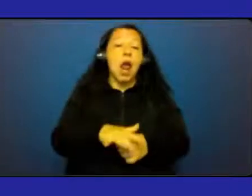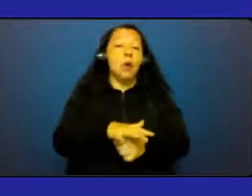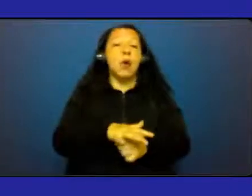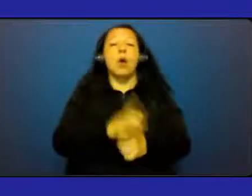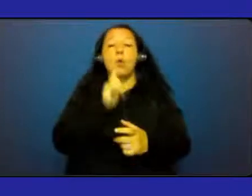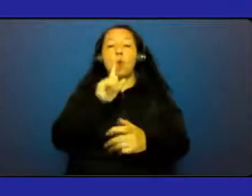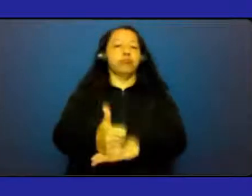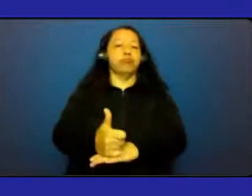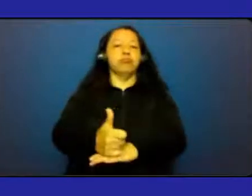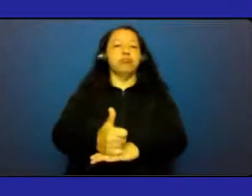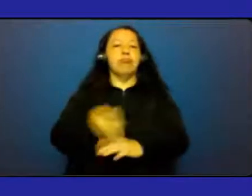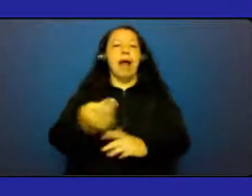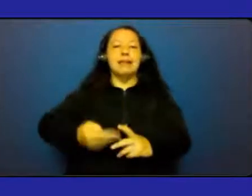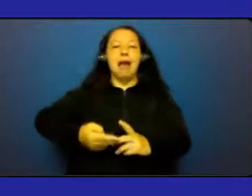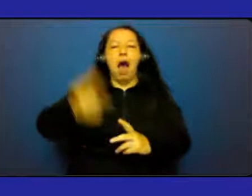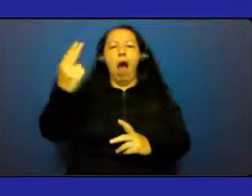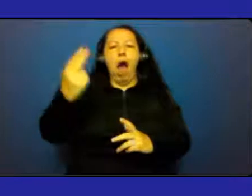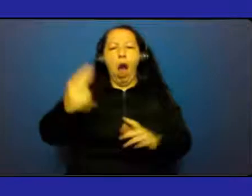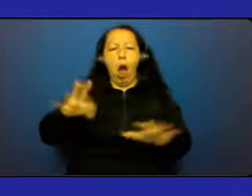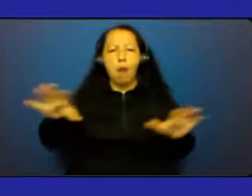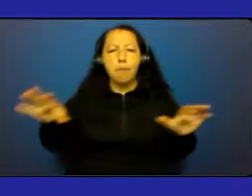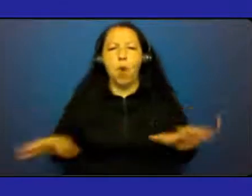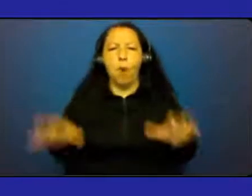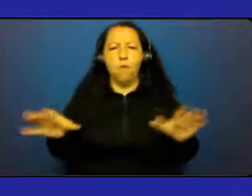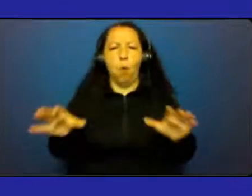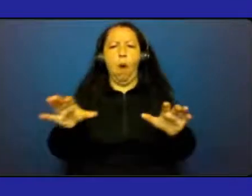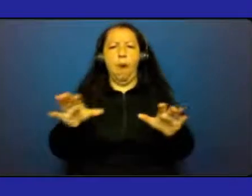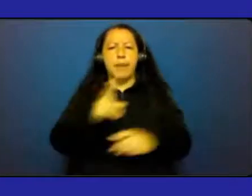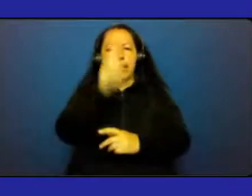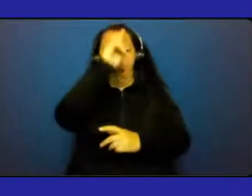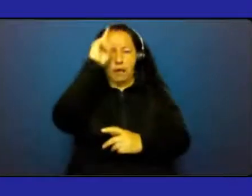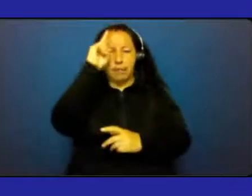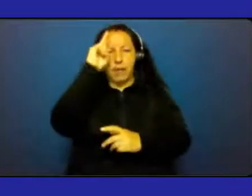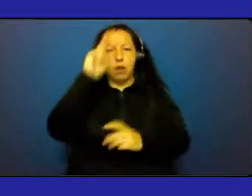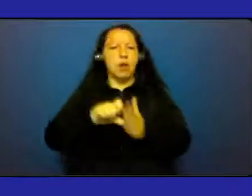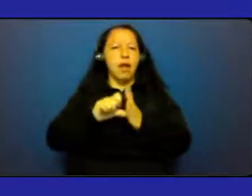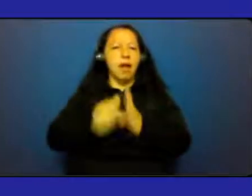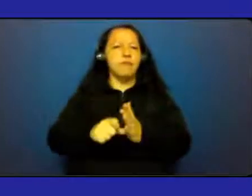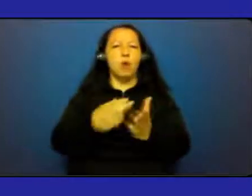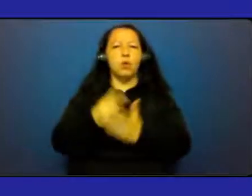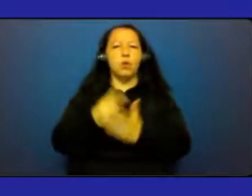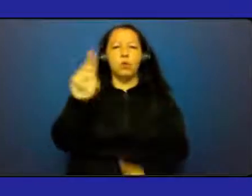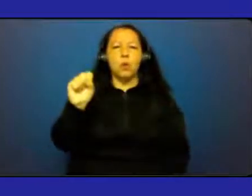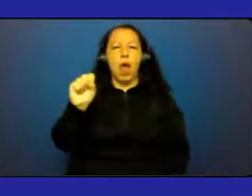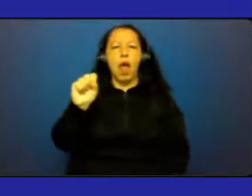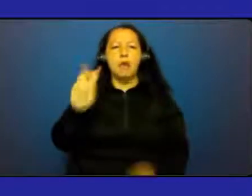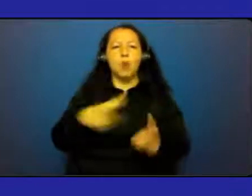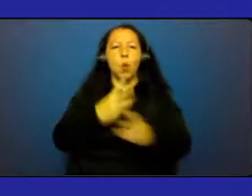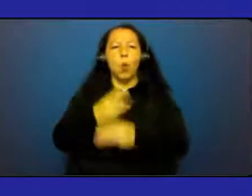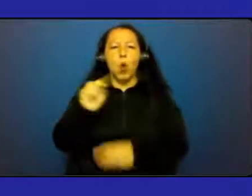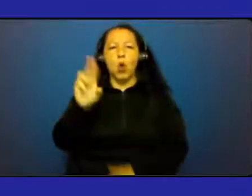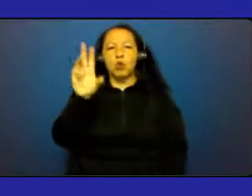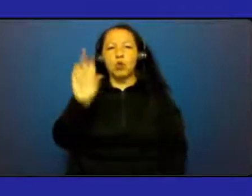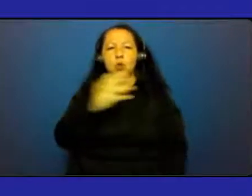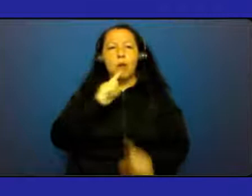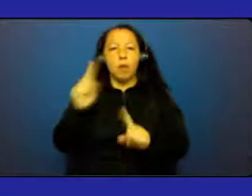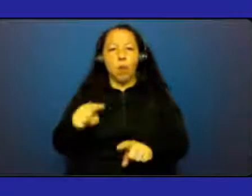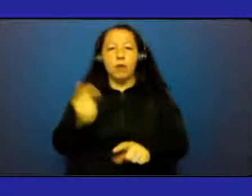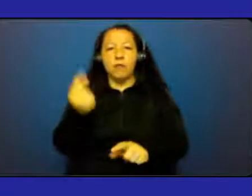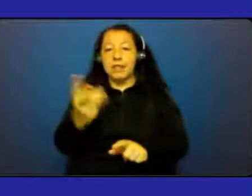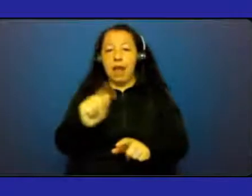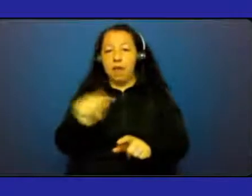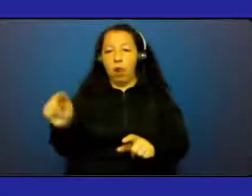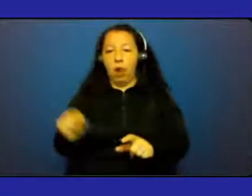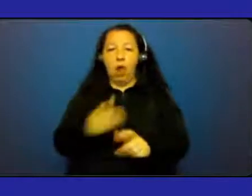by U.S. News and World Reports in several areas. We had